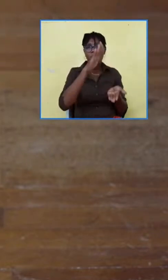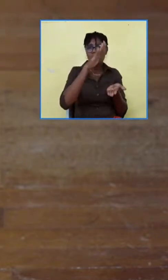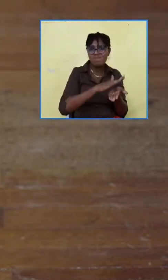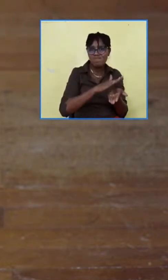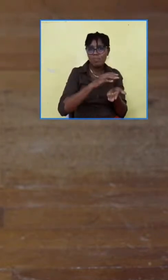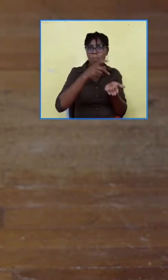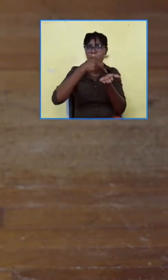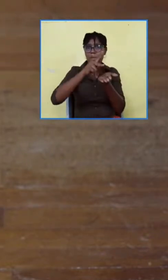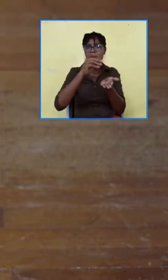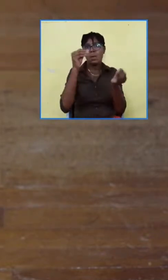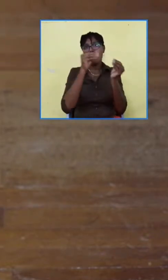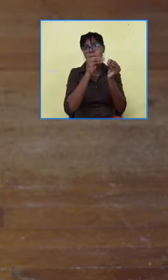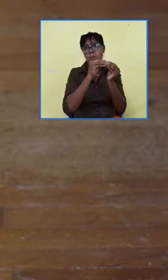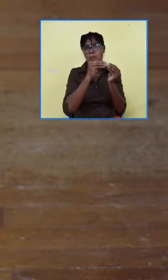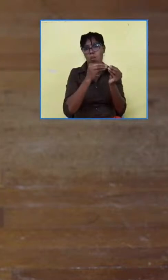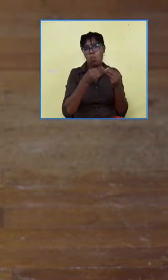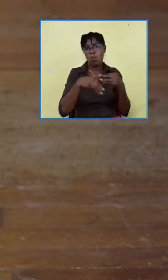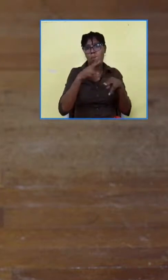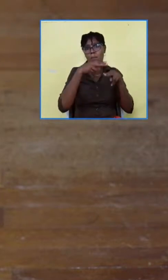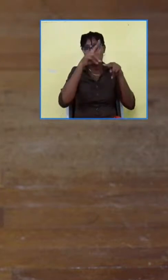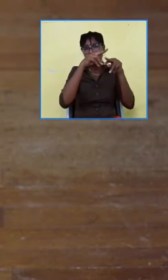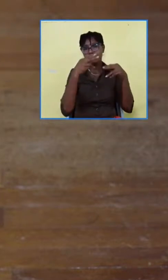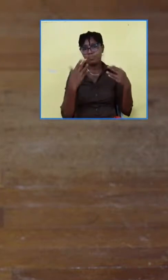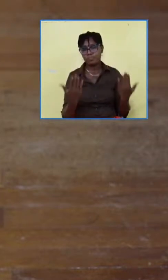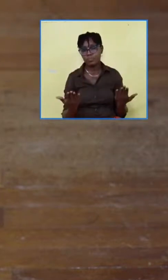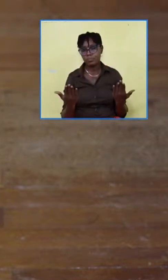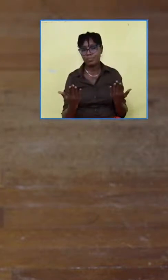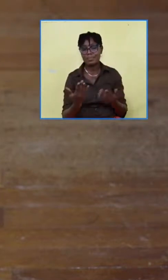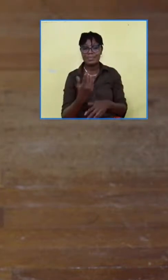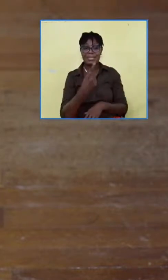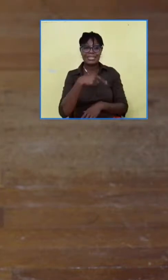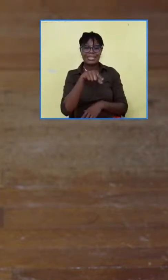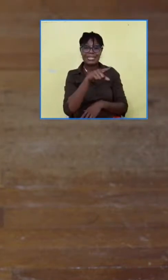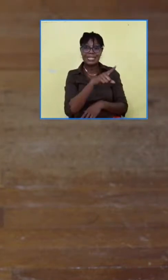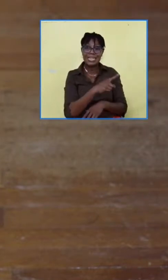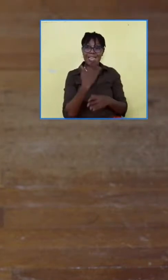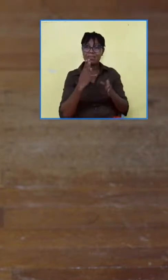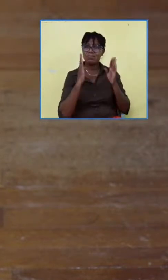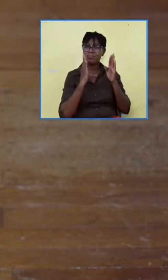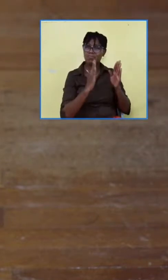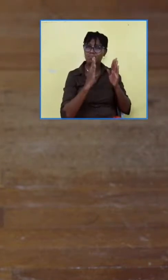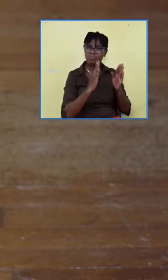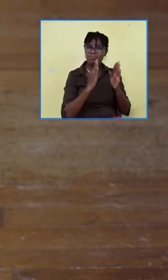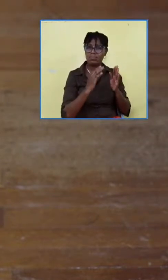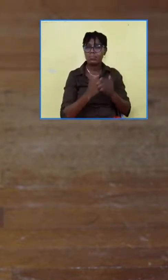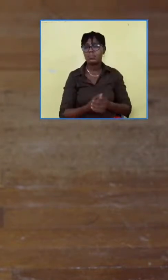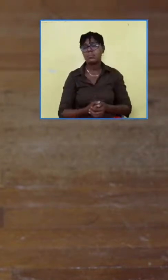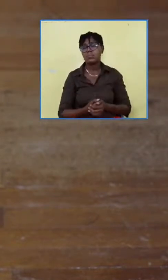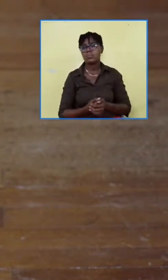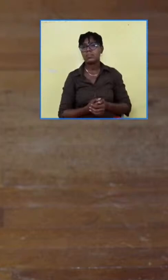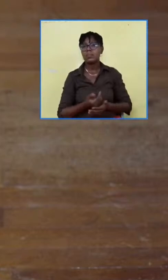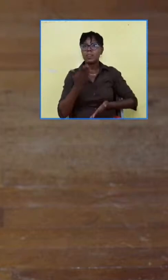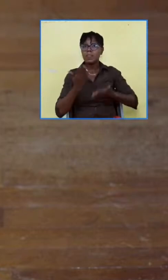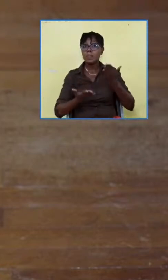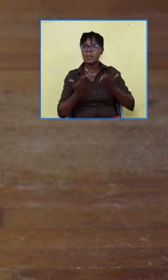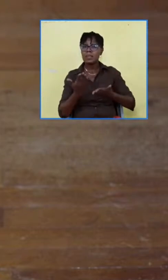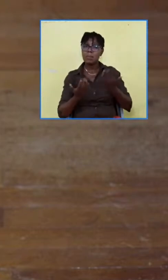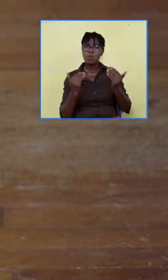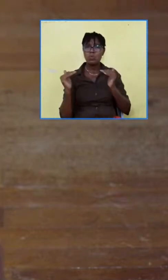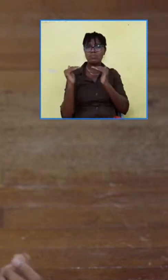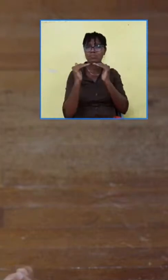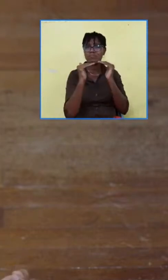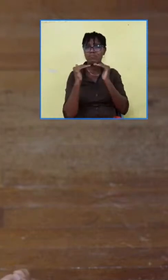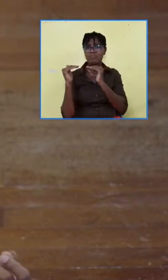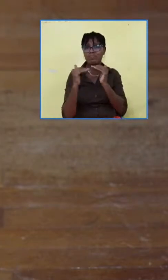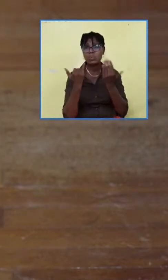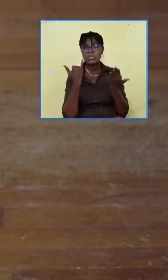specific groups, again, to the most vulnerable, to the lower income workers. We can look at even making it more equitable. So